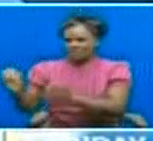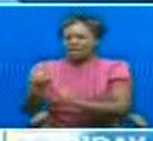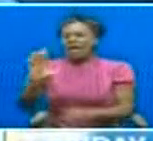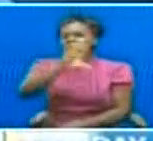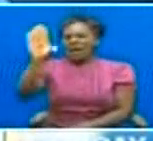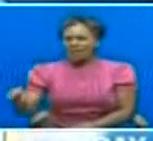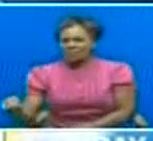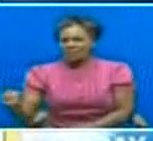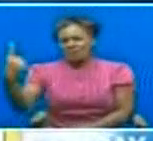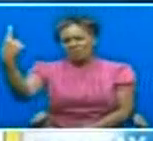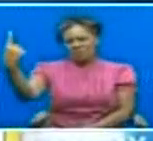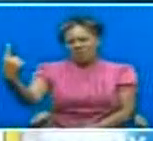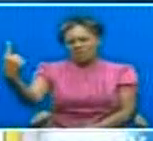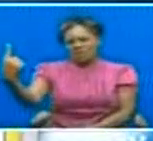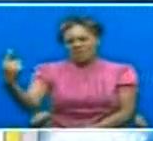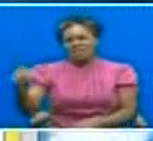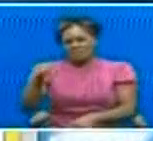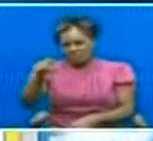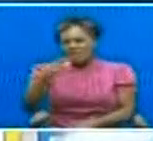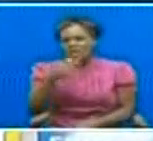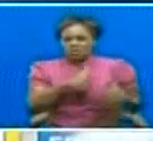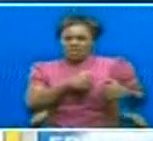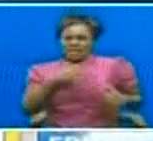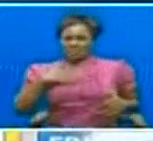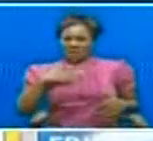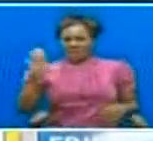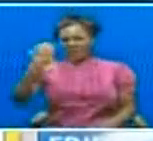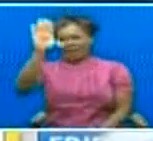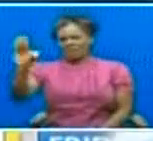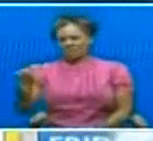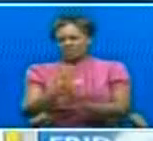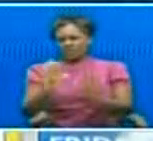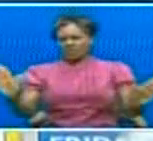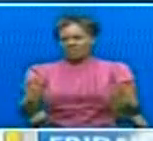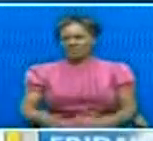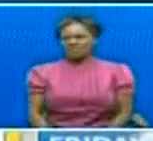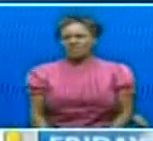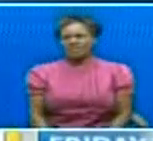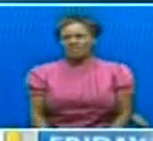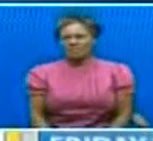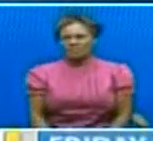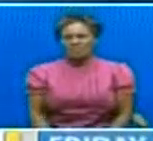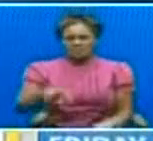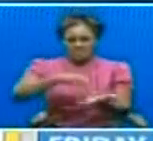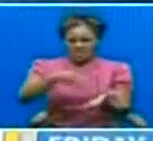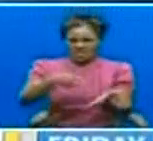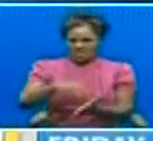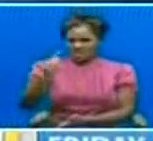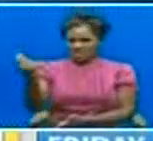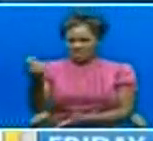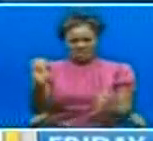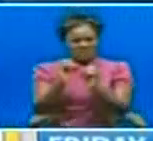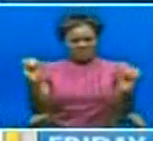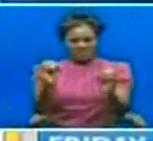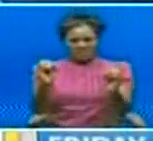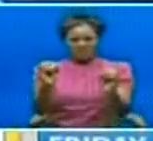is one. So he's from Africa. That definitely makes it. So that's obviously he's not Kenyan. Sorry to our Kenyan. We'll